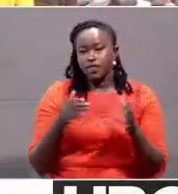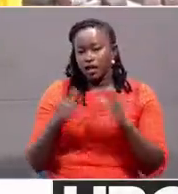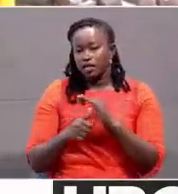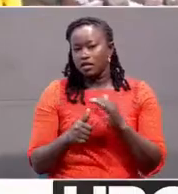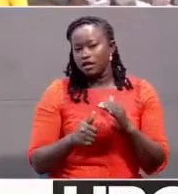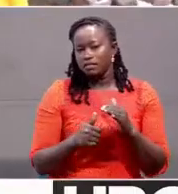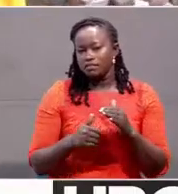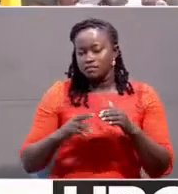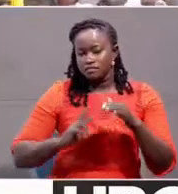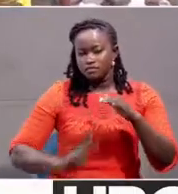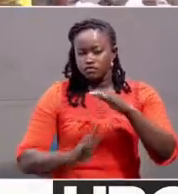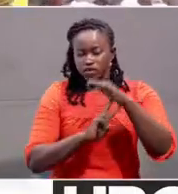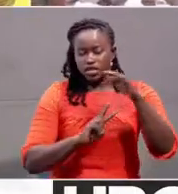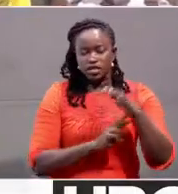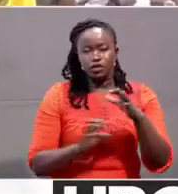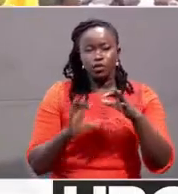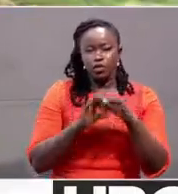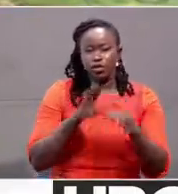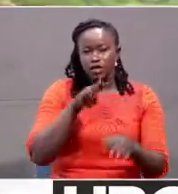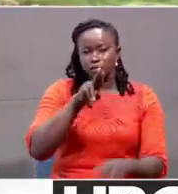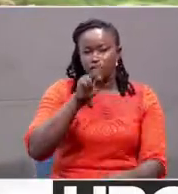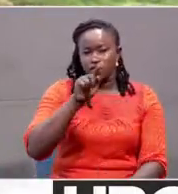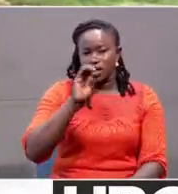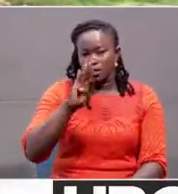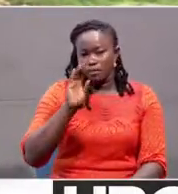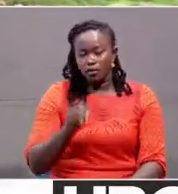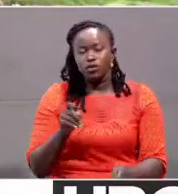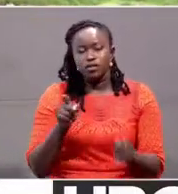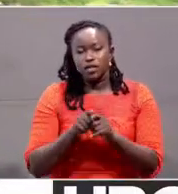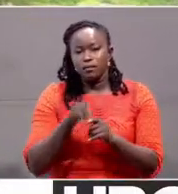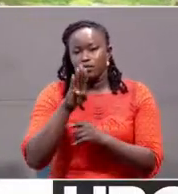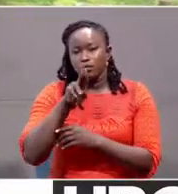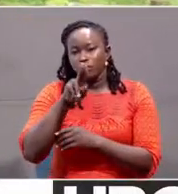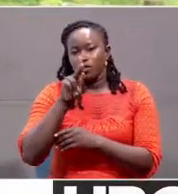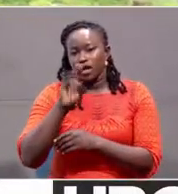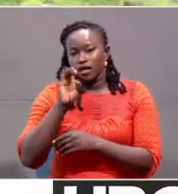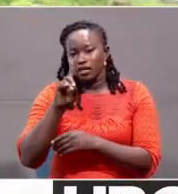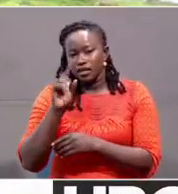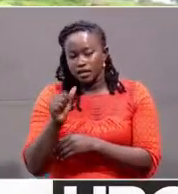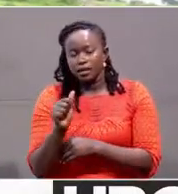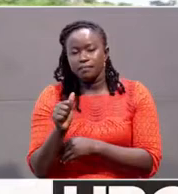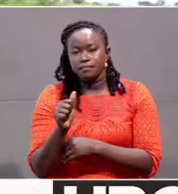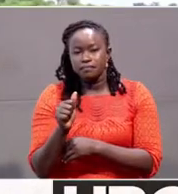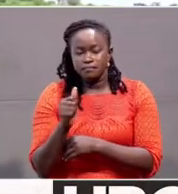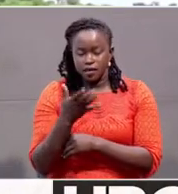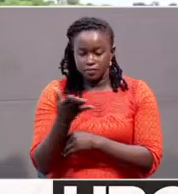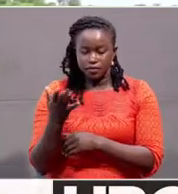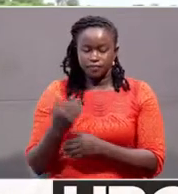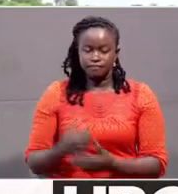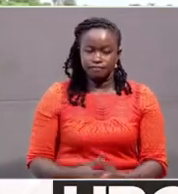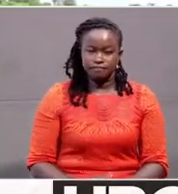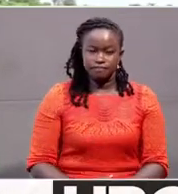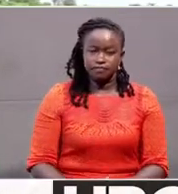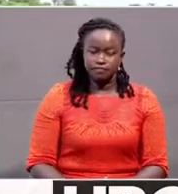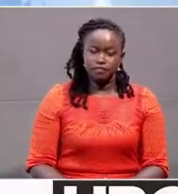Bridge that connects Butebo and Bukedia district. Joseph Okou compiled this report for UBC News.